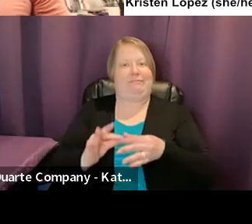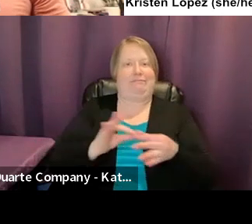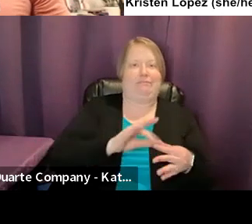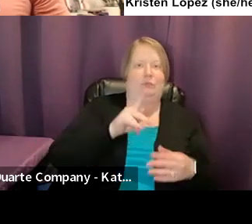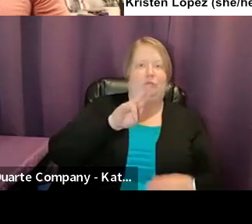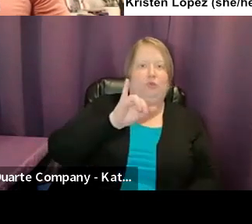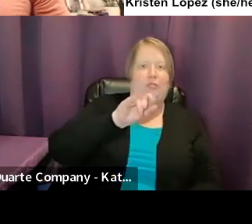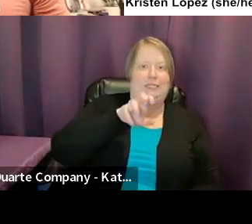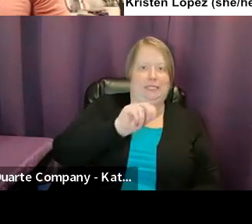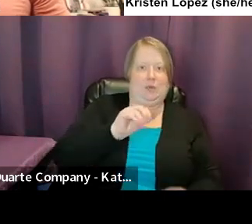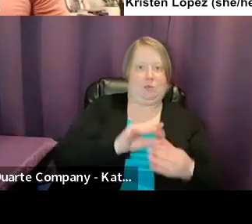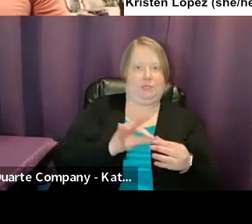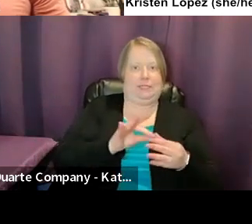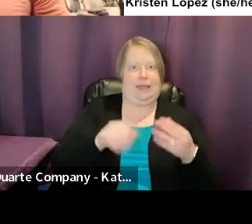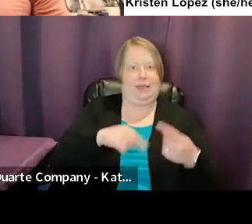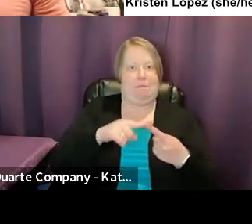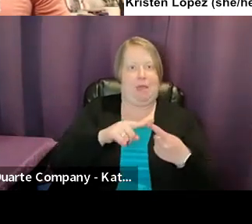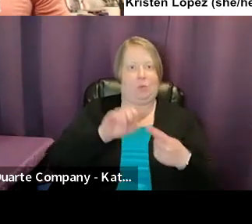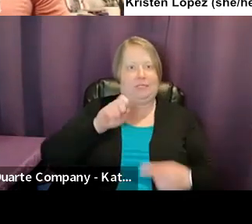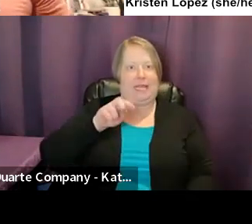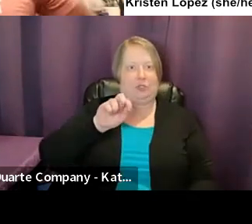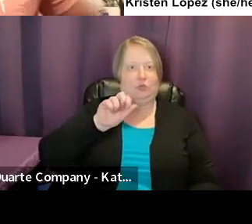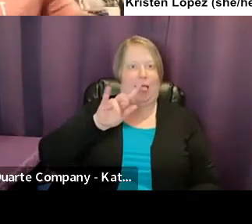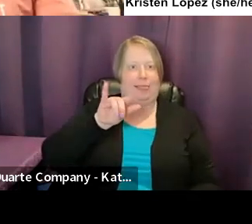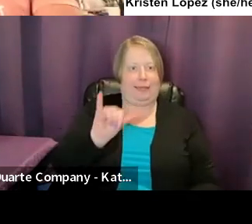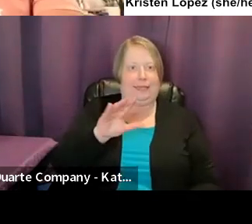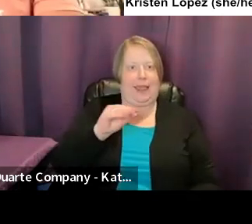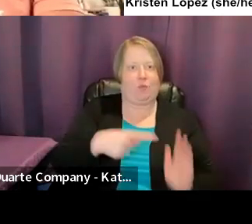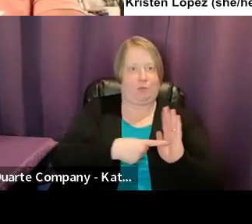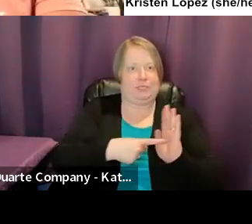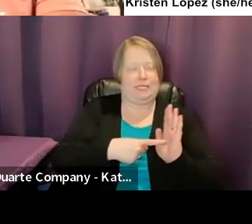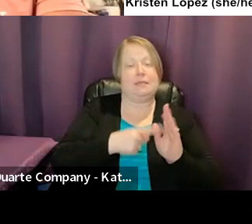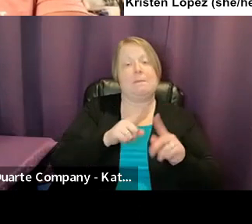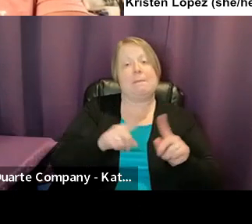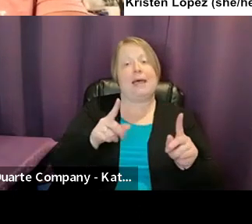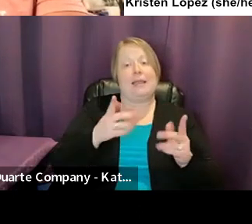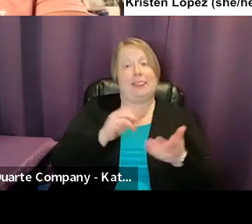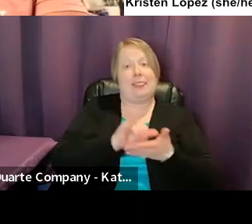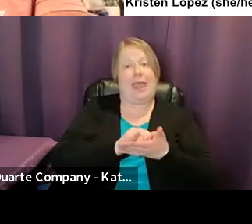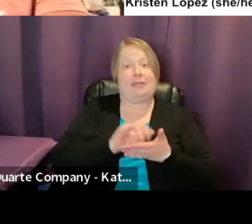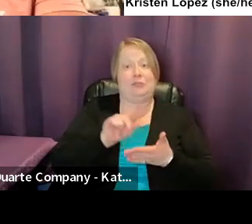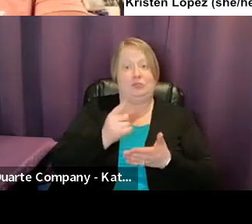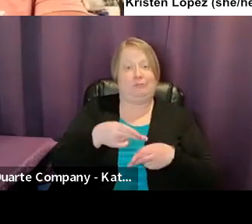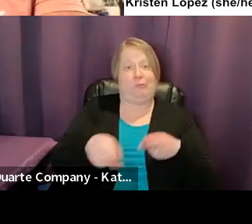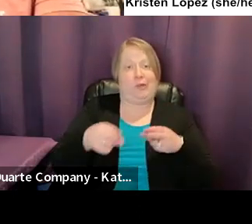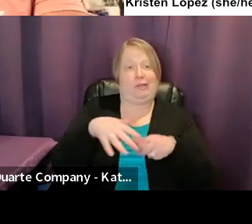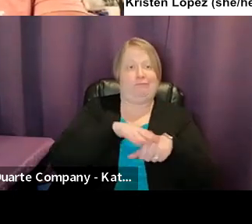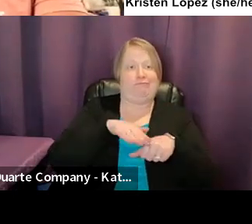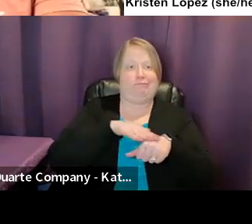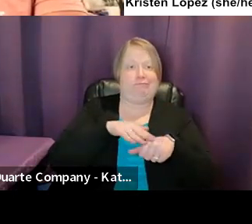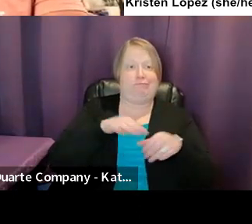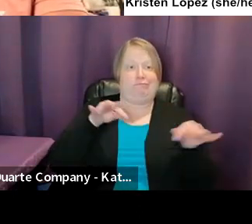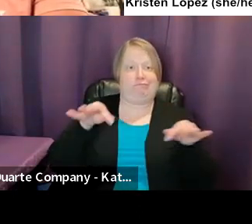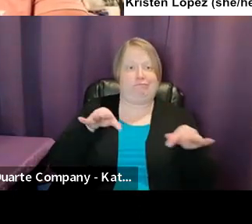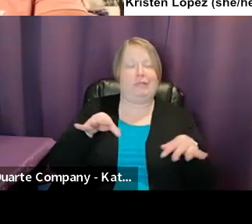saying about, you know, sexuality and representation, really. But yeah, so that's just a brief overview. I